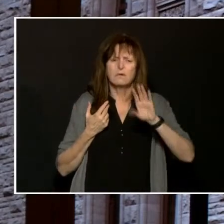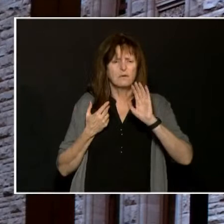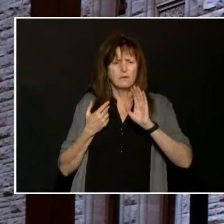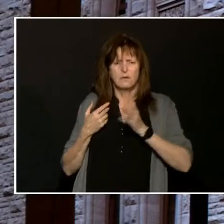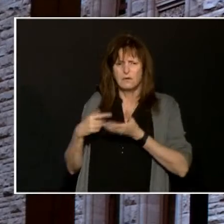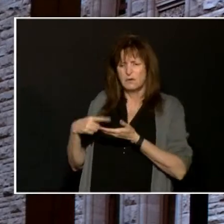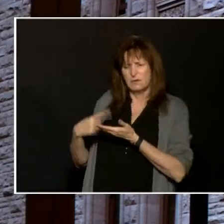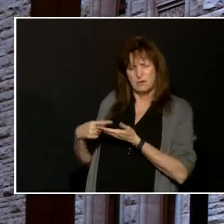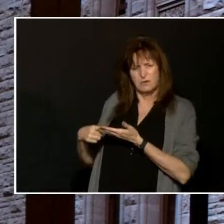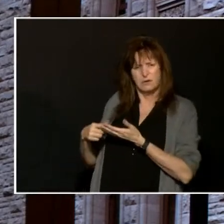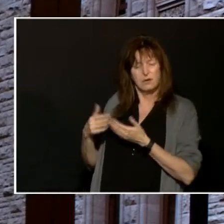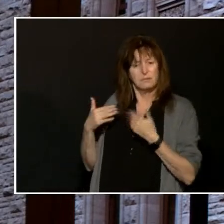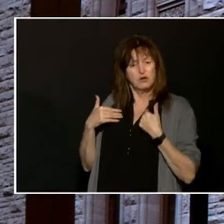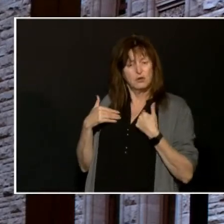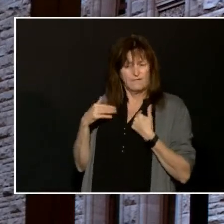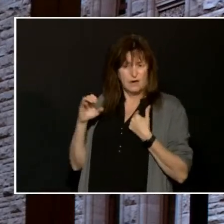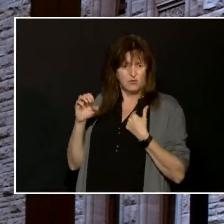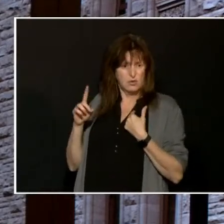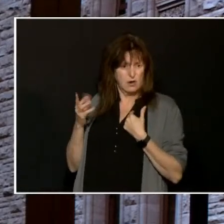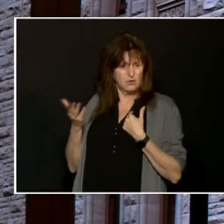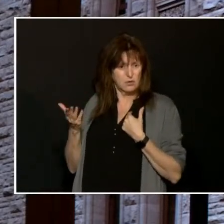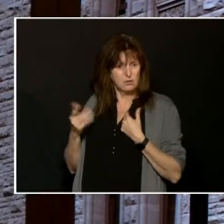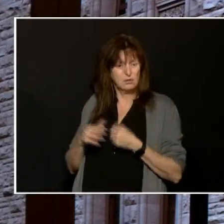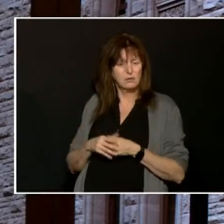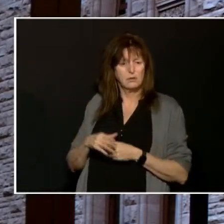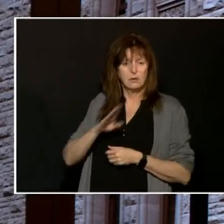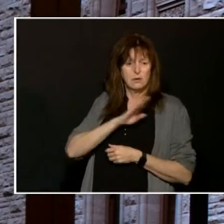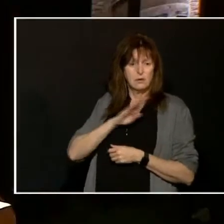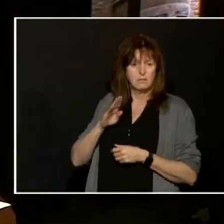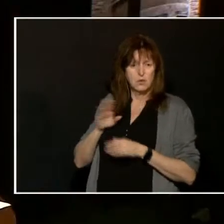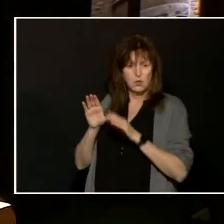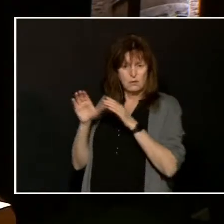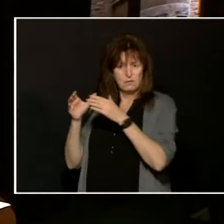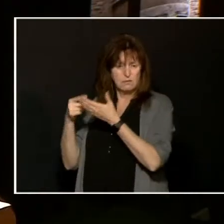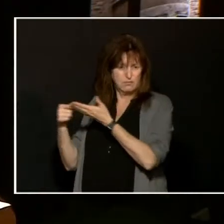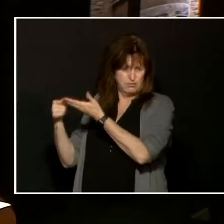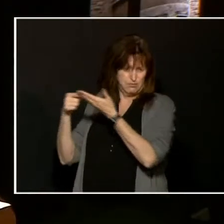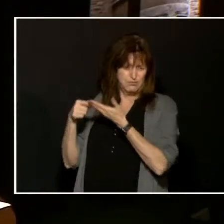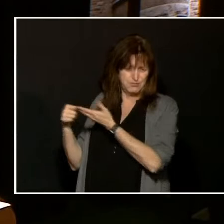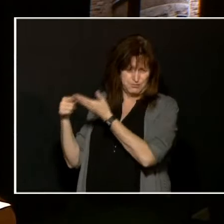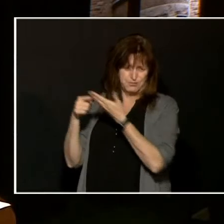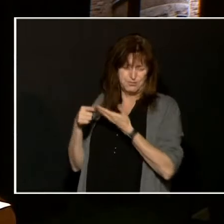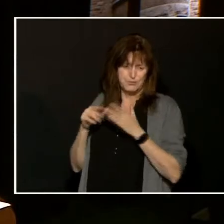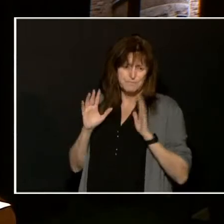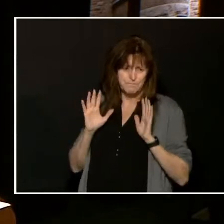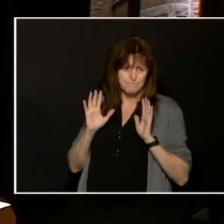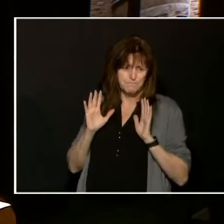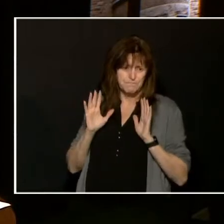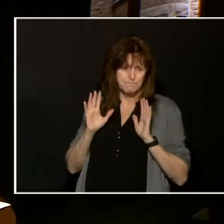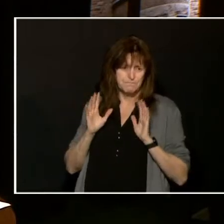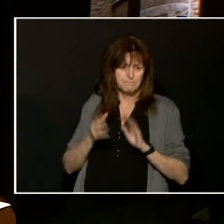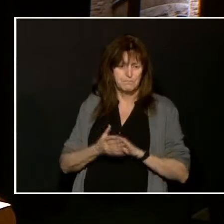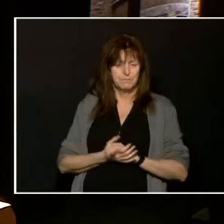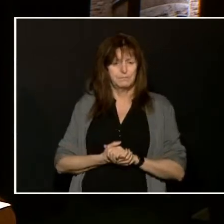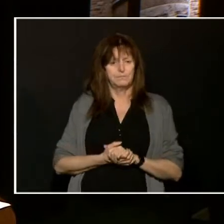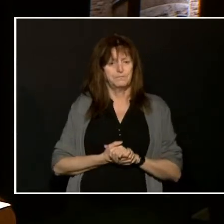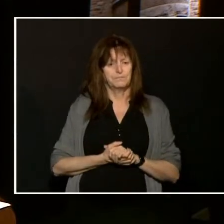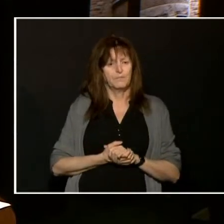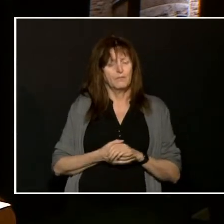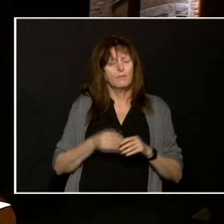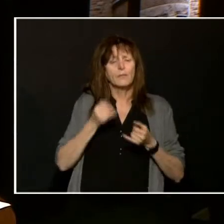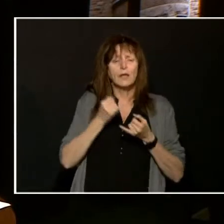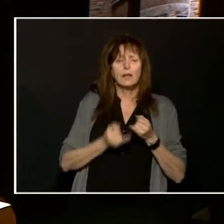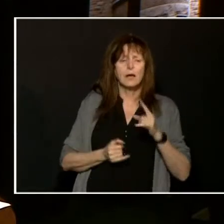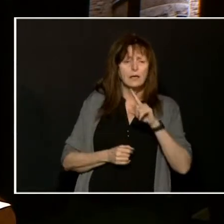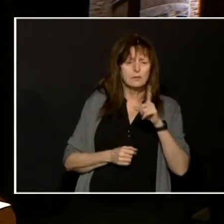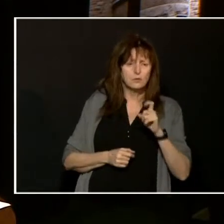course, there with their boards of education as well. Last question. Randall Denley, National Post.